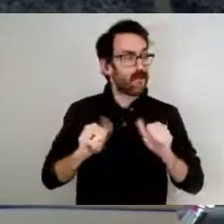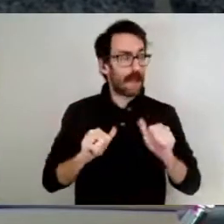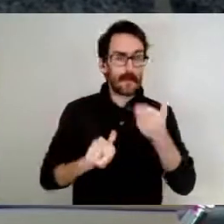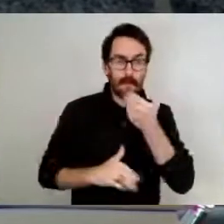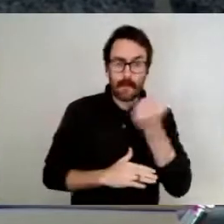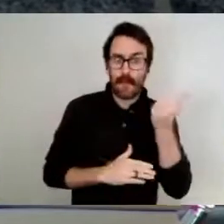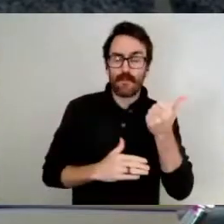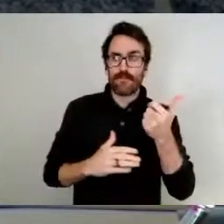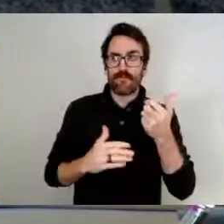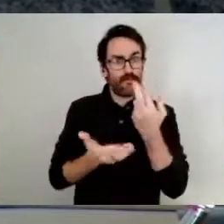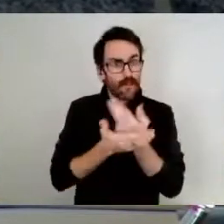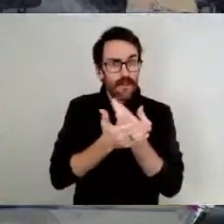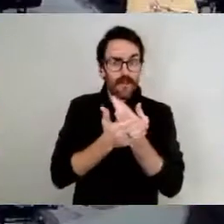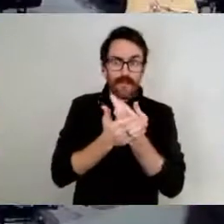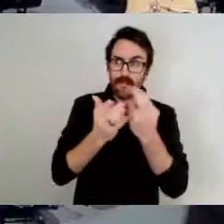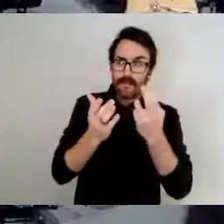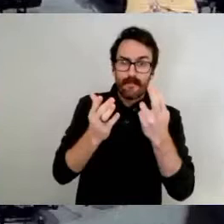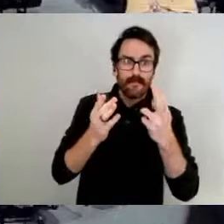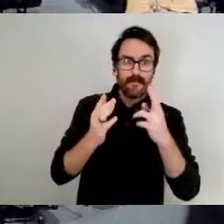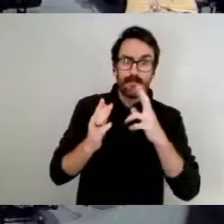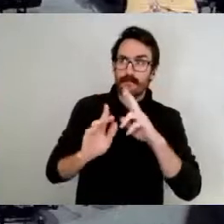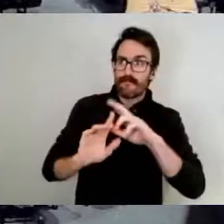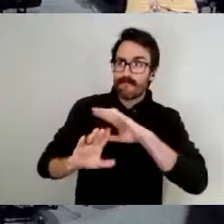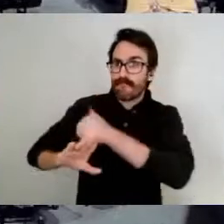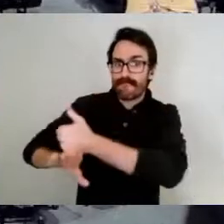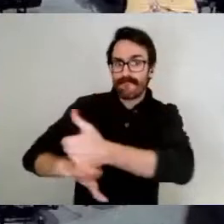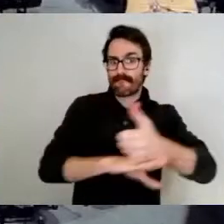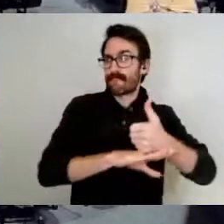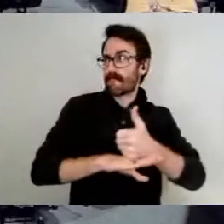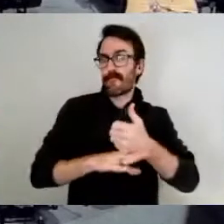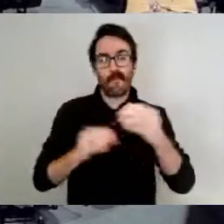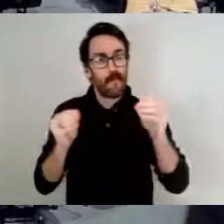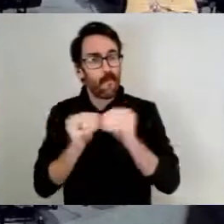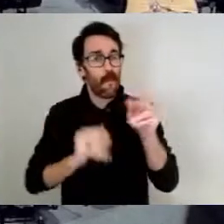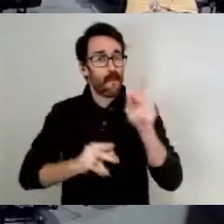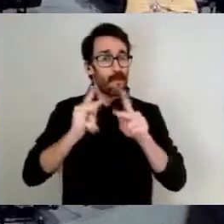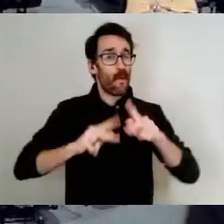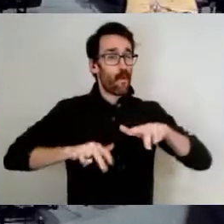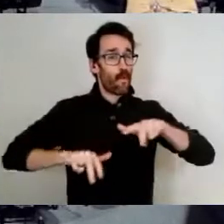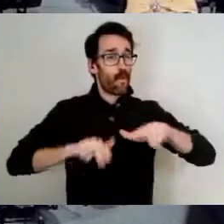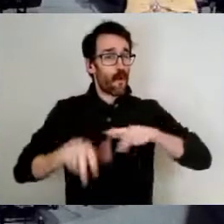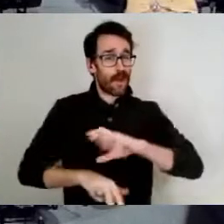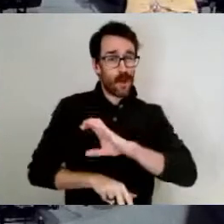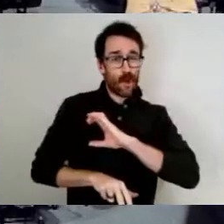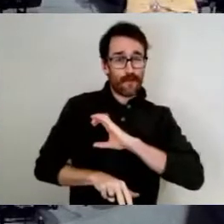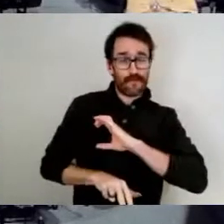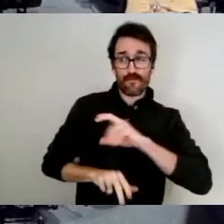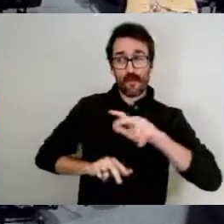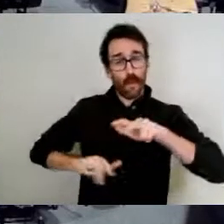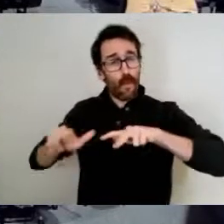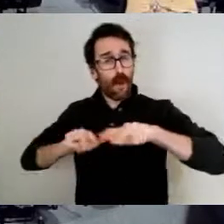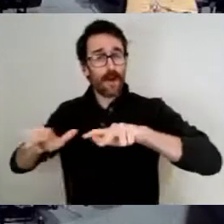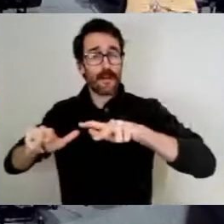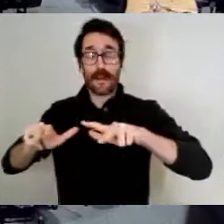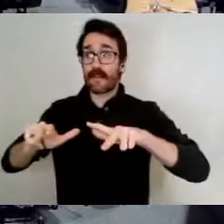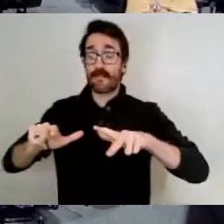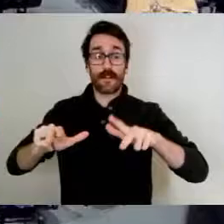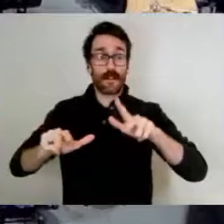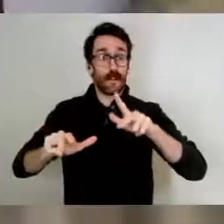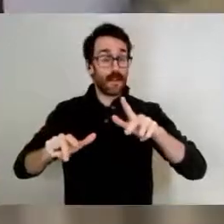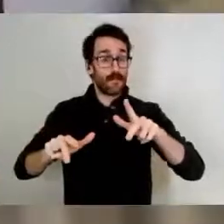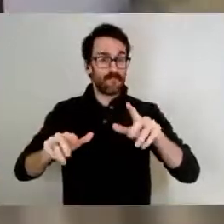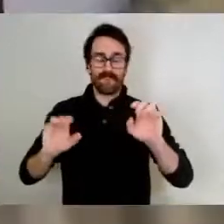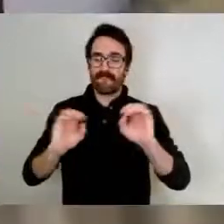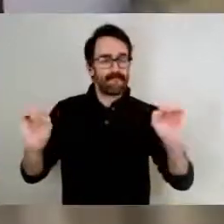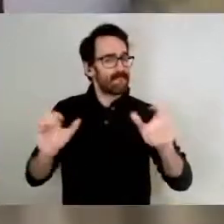people. Steve? Bell? Yeah, thank you, Mr. Mayor. So I'm going to absolutely